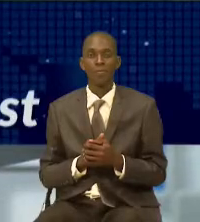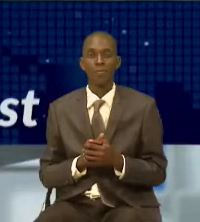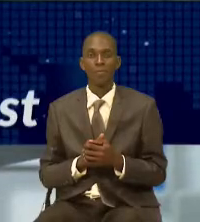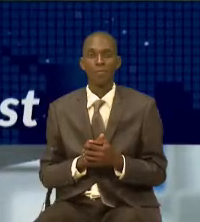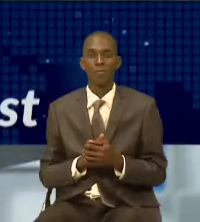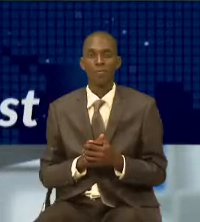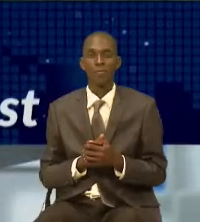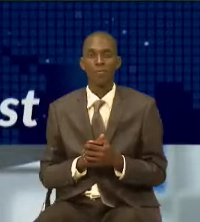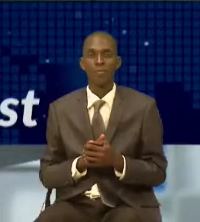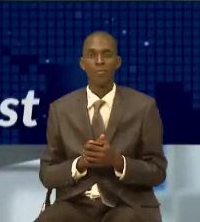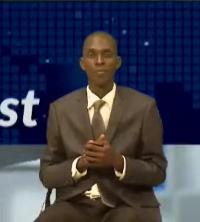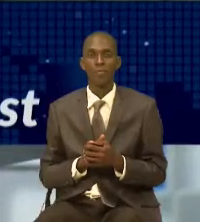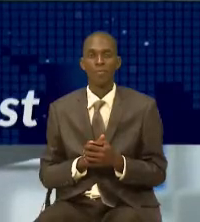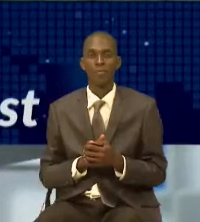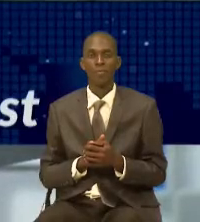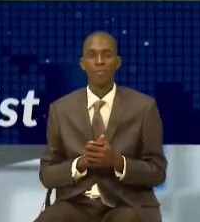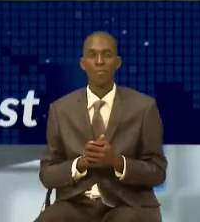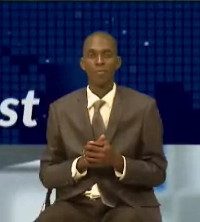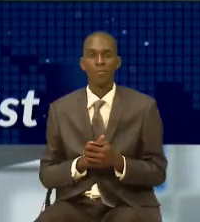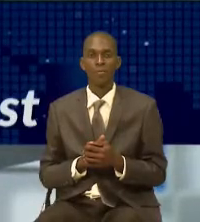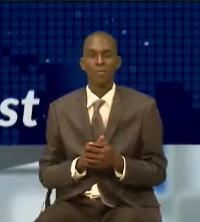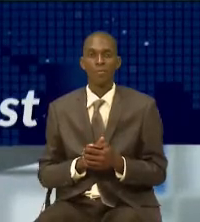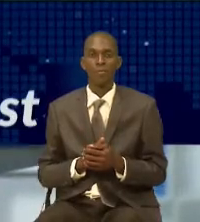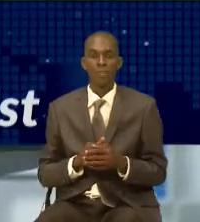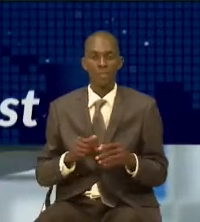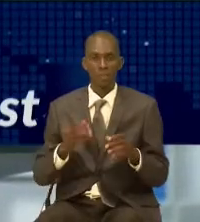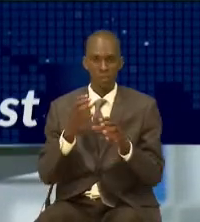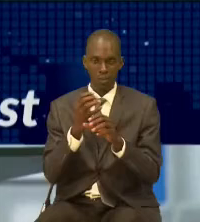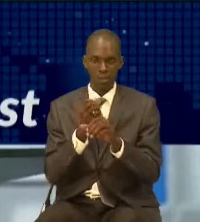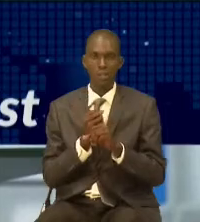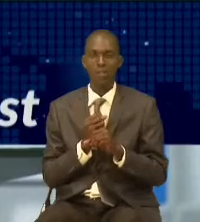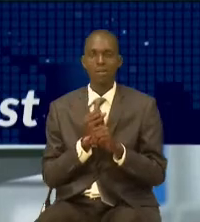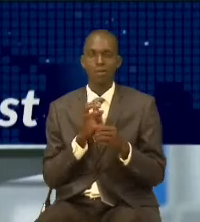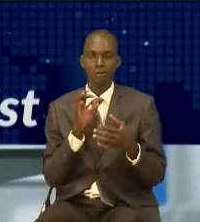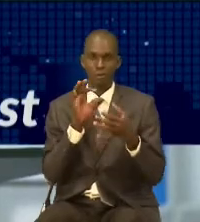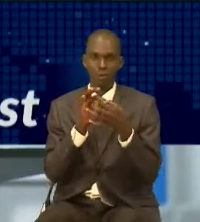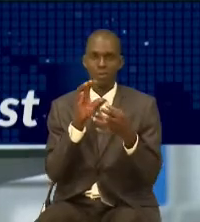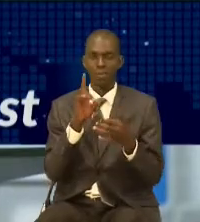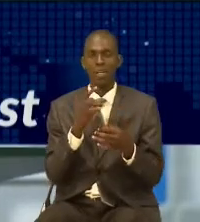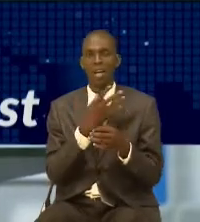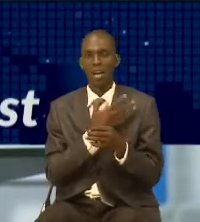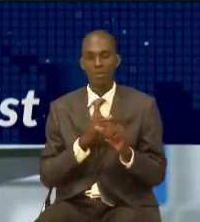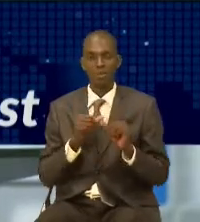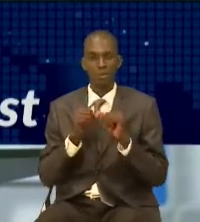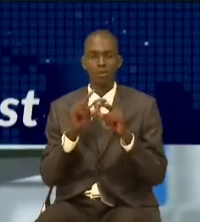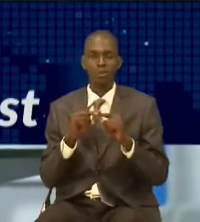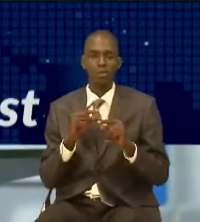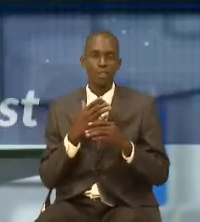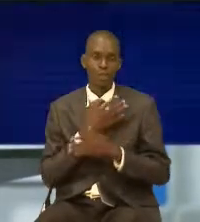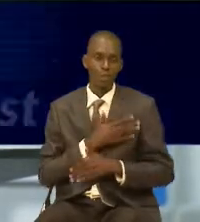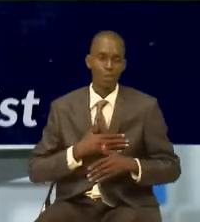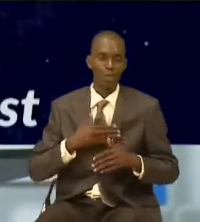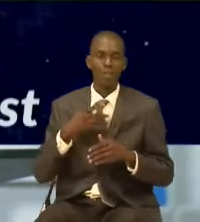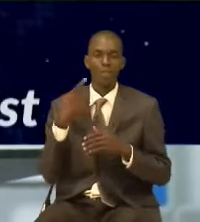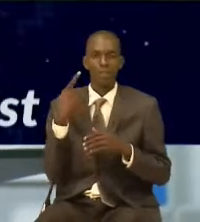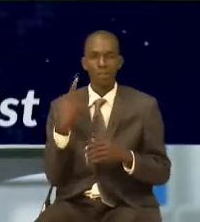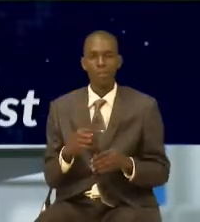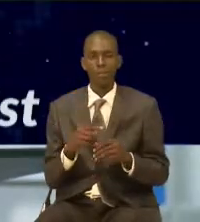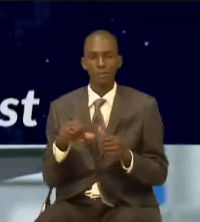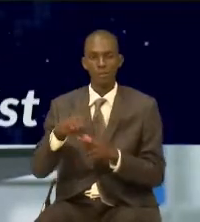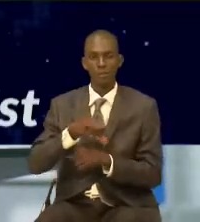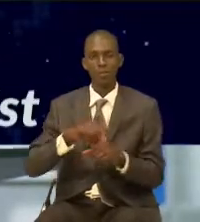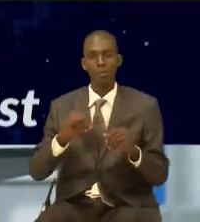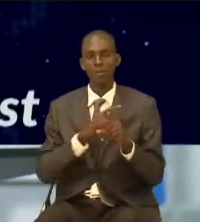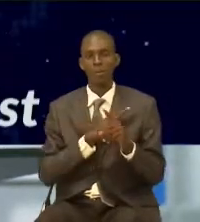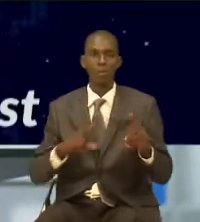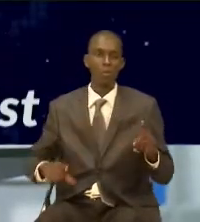and continue to enjoy the blessing of the lord divine solution we continue to flow into your life all